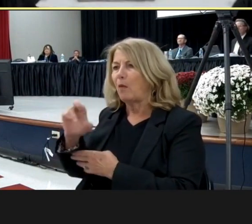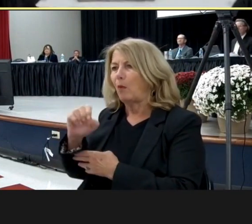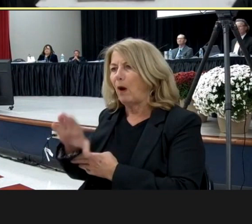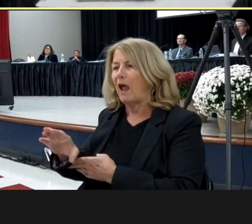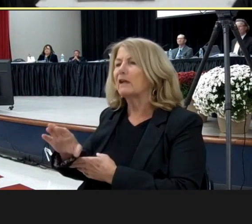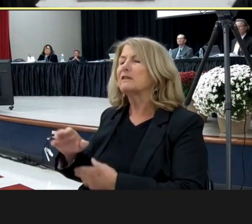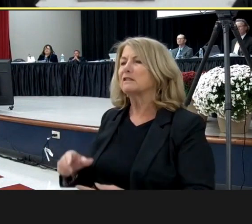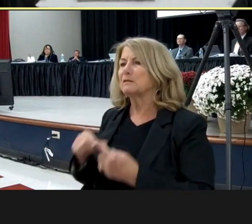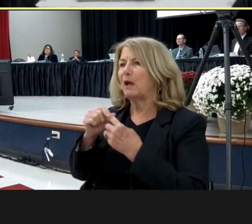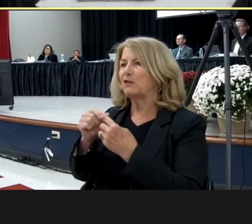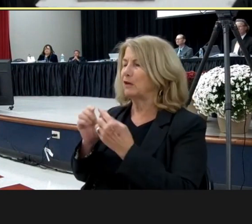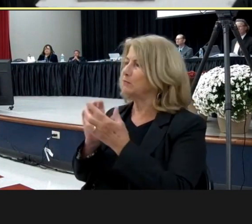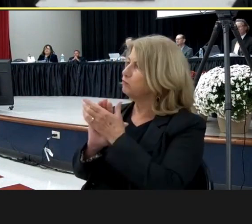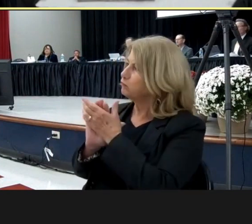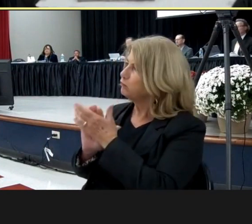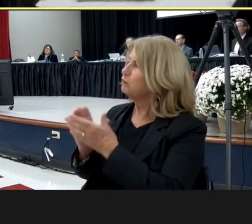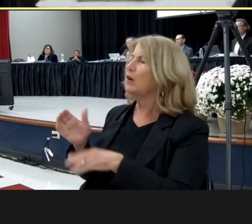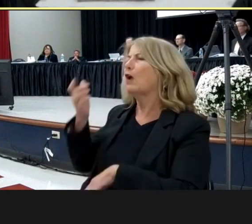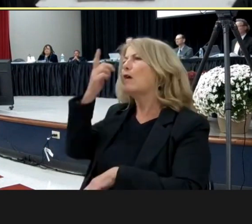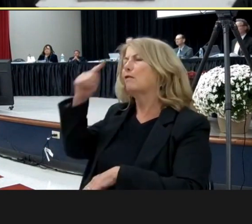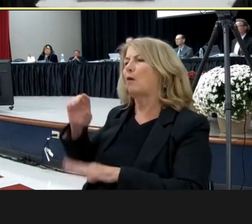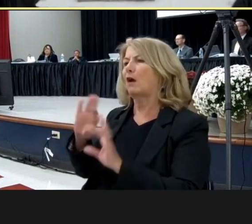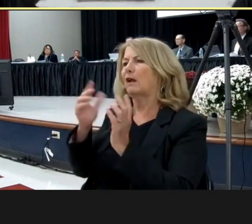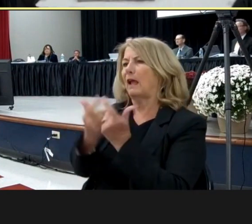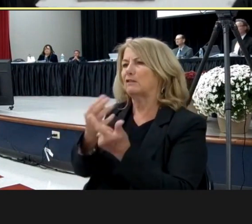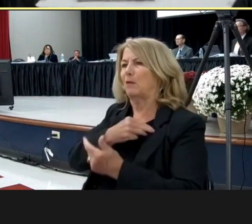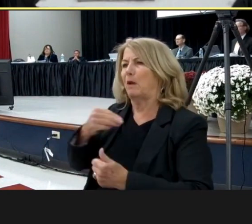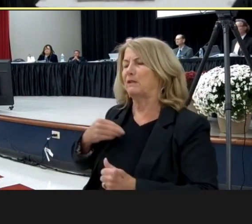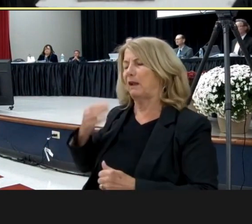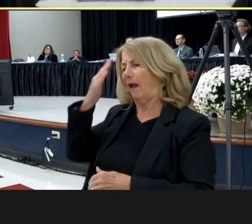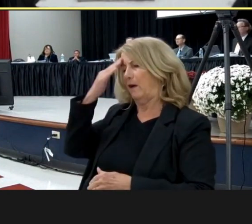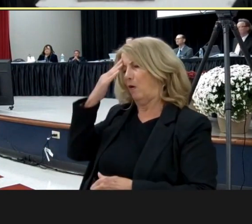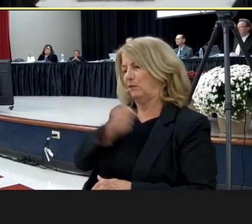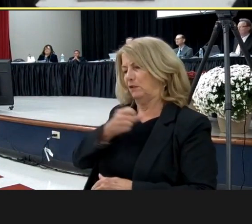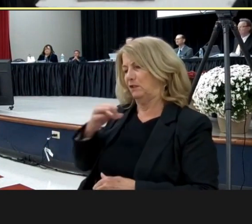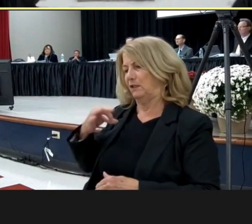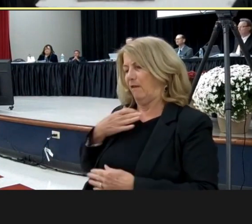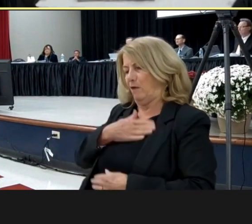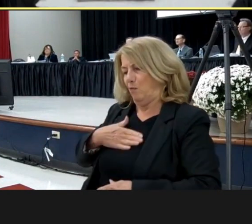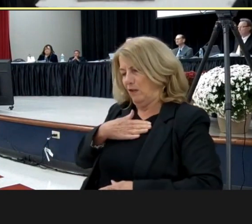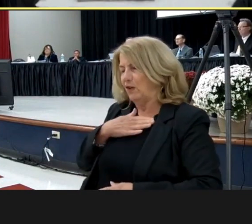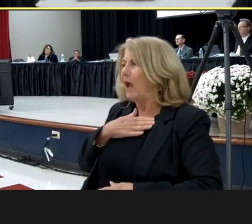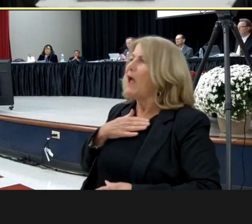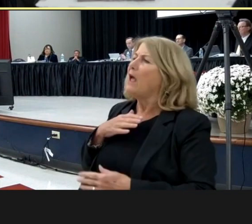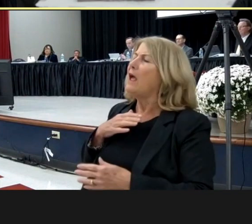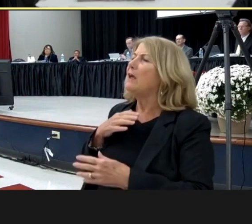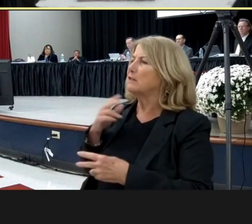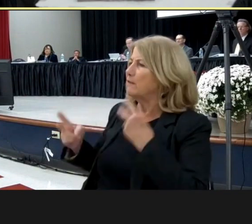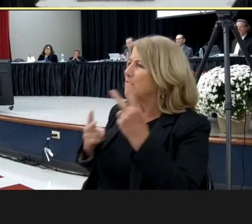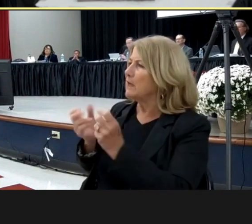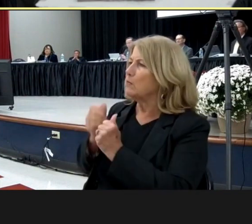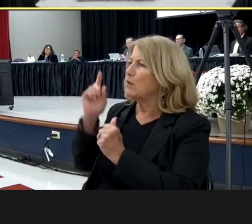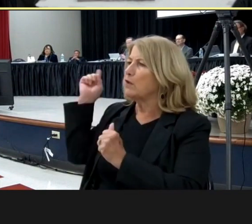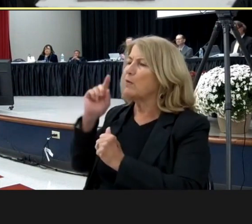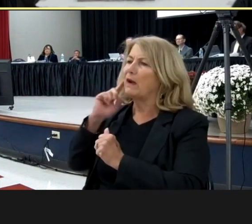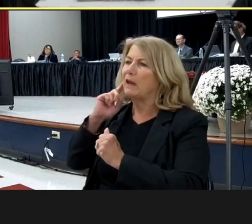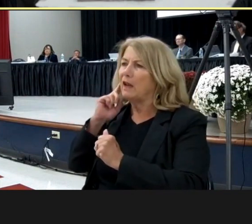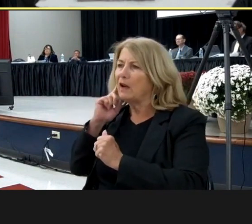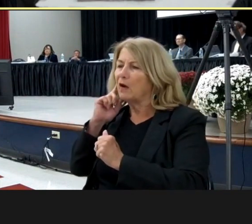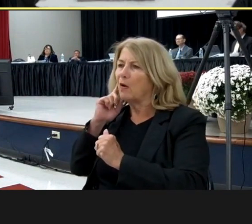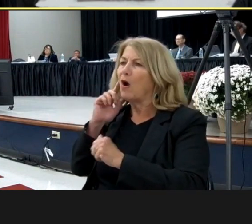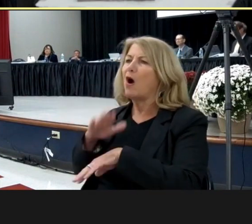out to the council members that made it out. I know the staff appreciates getting to visit with you and hear from you on Employee Appreciation